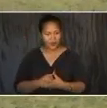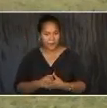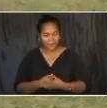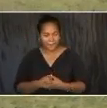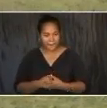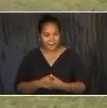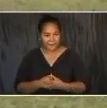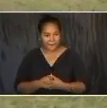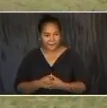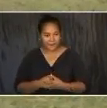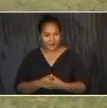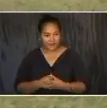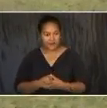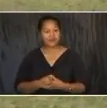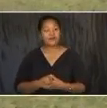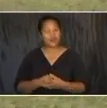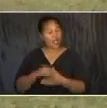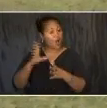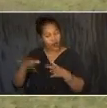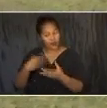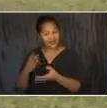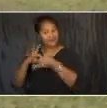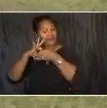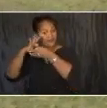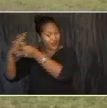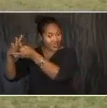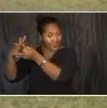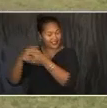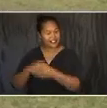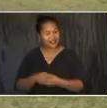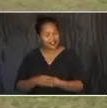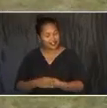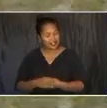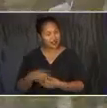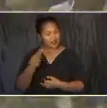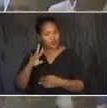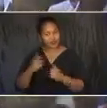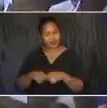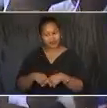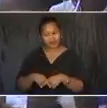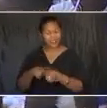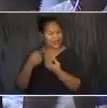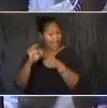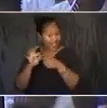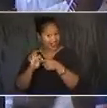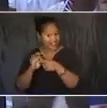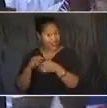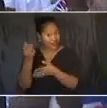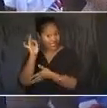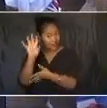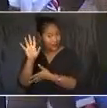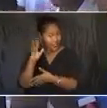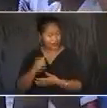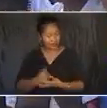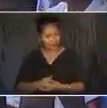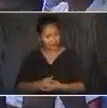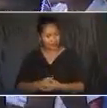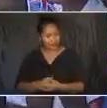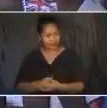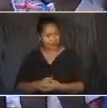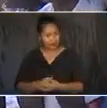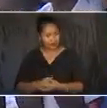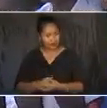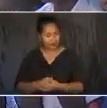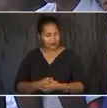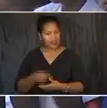um, always related to the infantry, regiments, and that has been